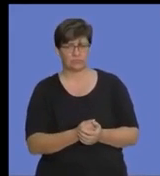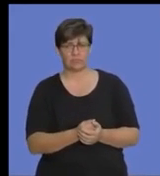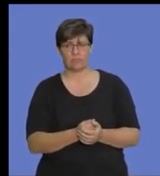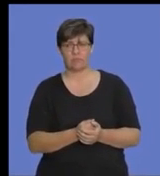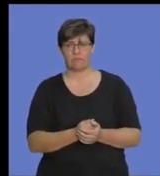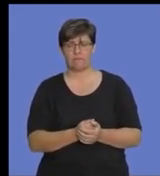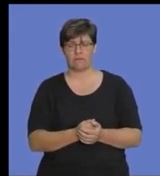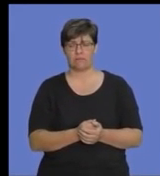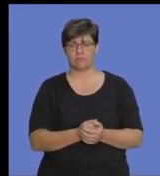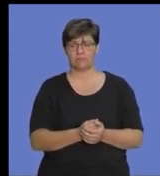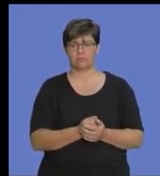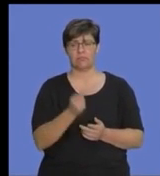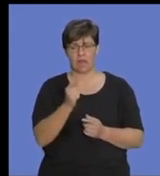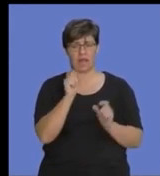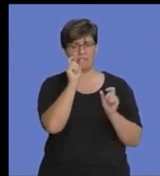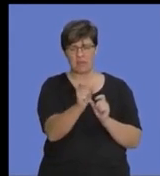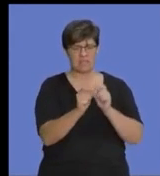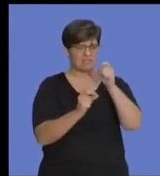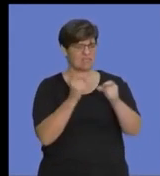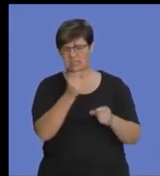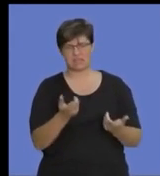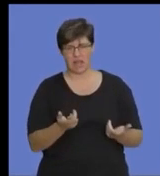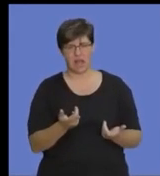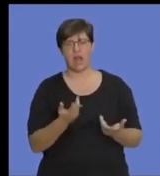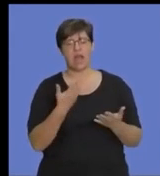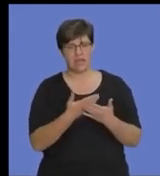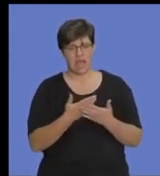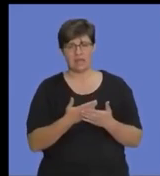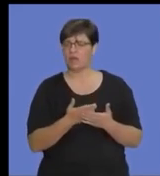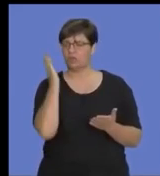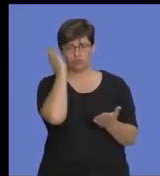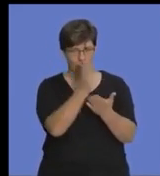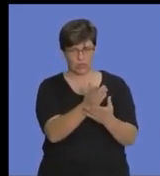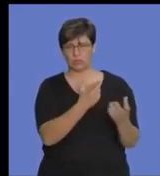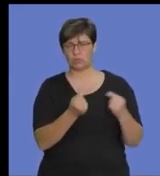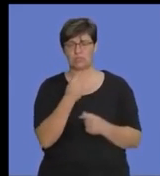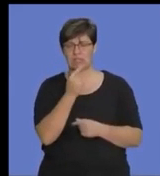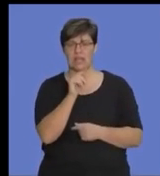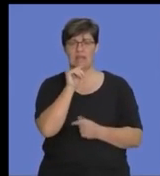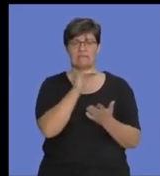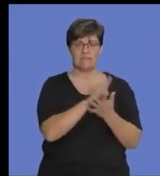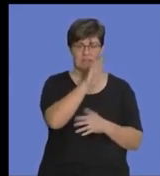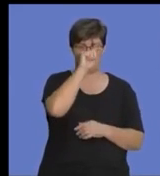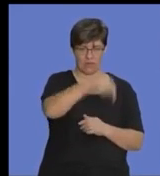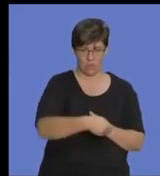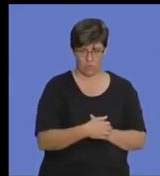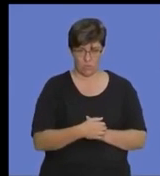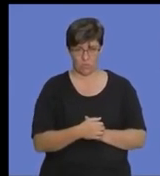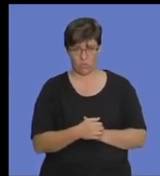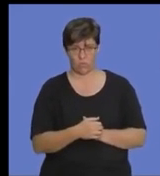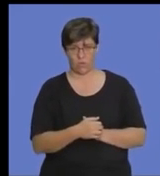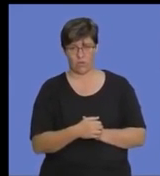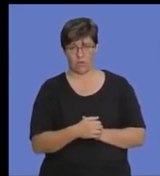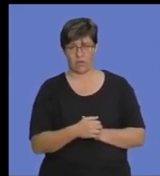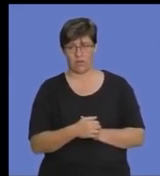here. Instead of doing it in bits and pieces like this, you can just straight up go to and say